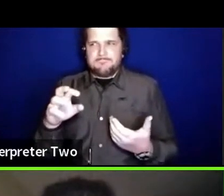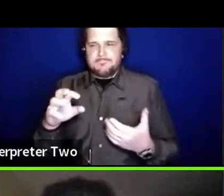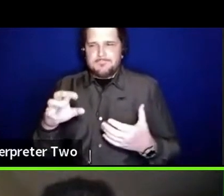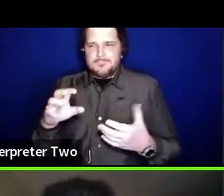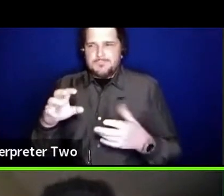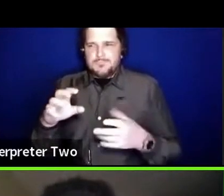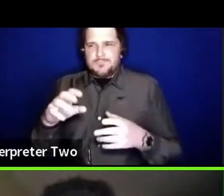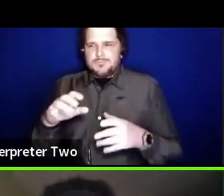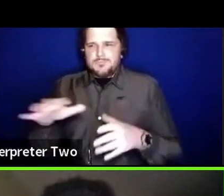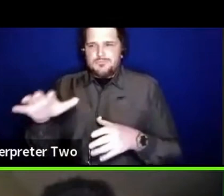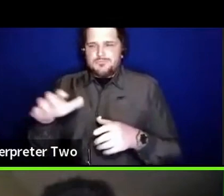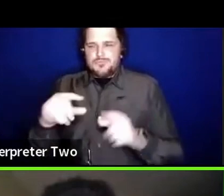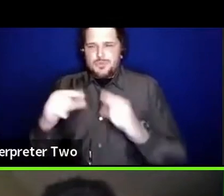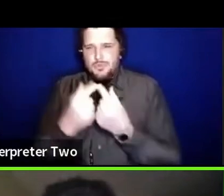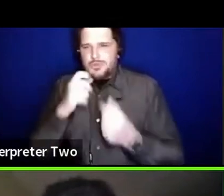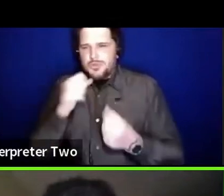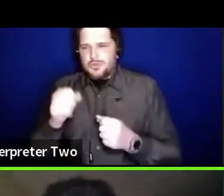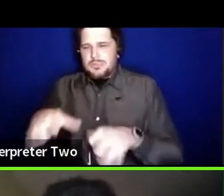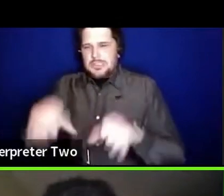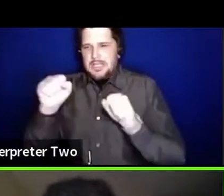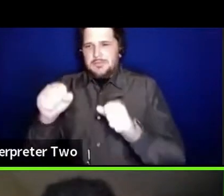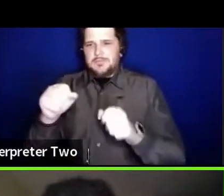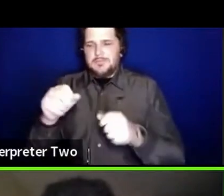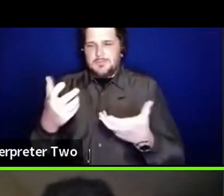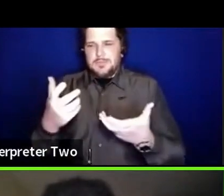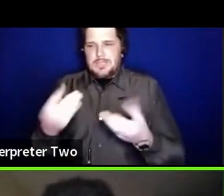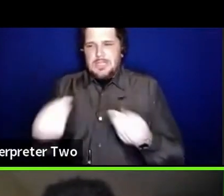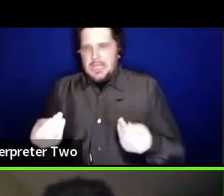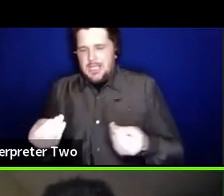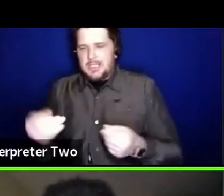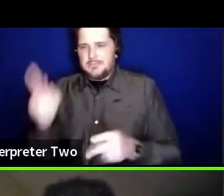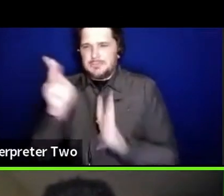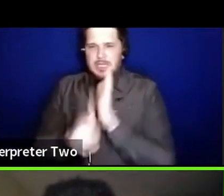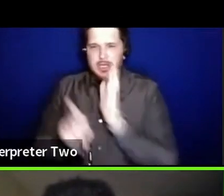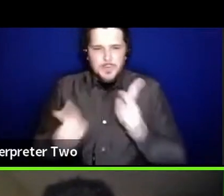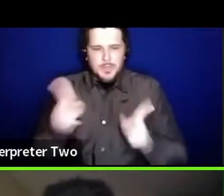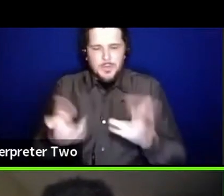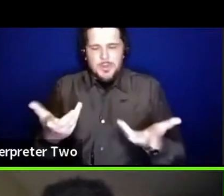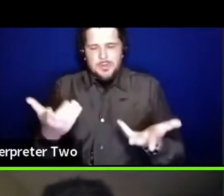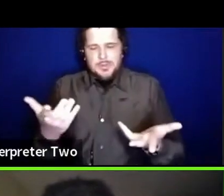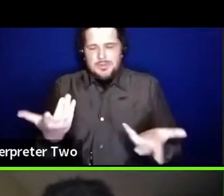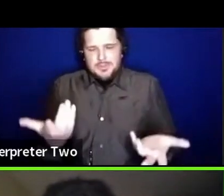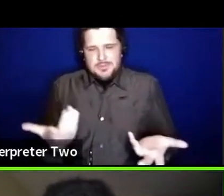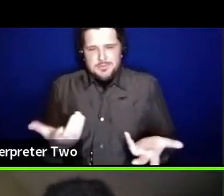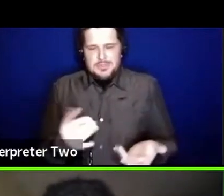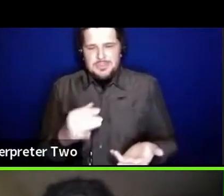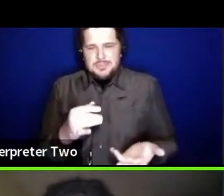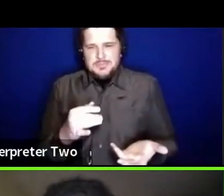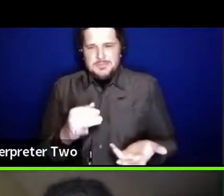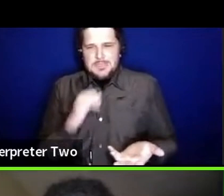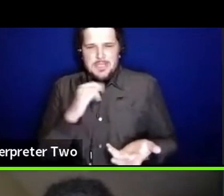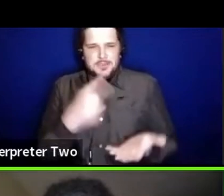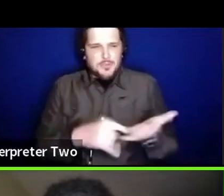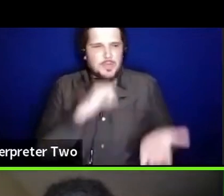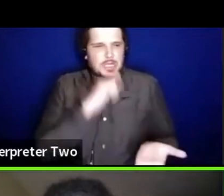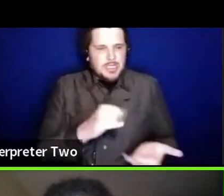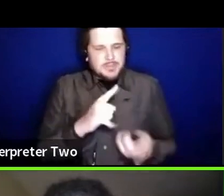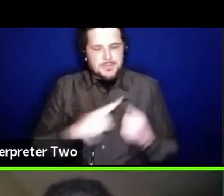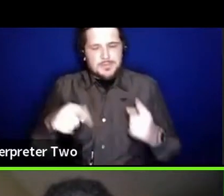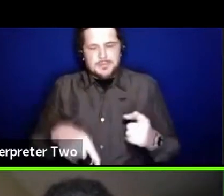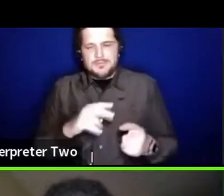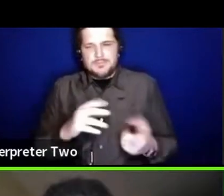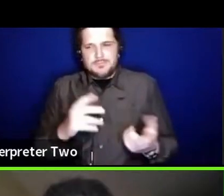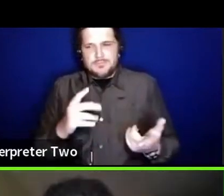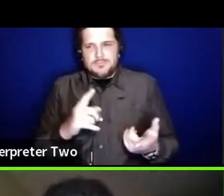others, and just killing off people and killing off the land, you know. So like, it is what it is, but this is the reality of